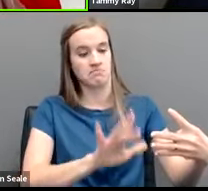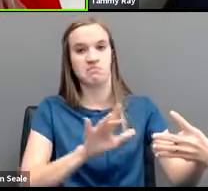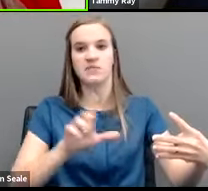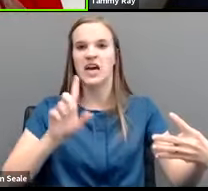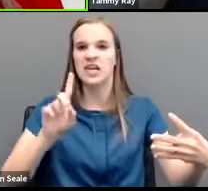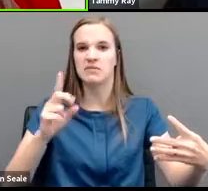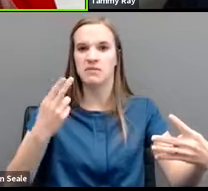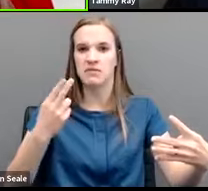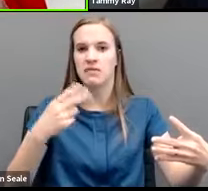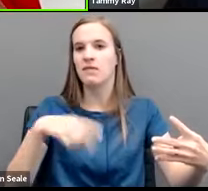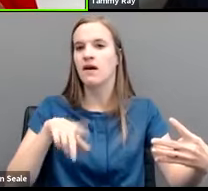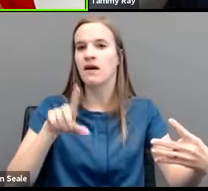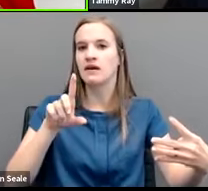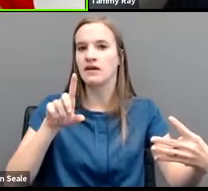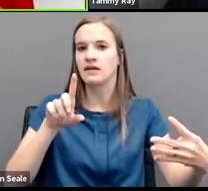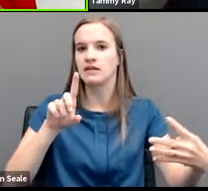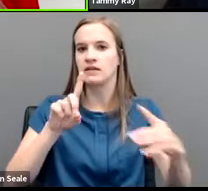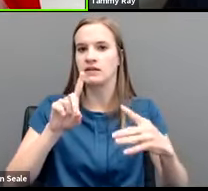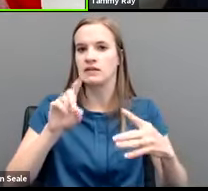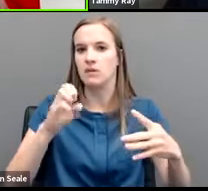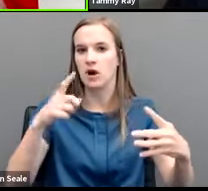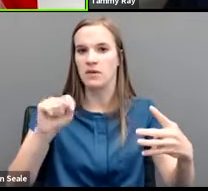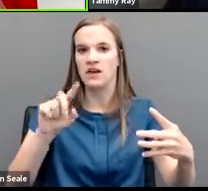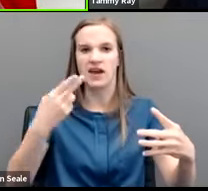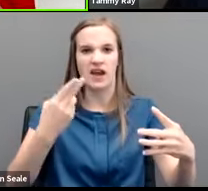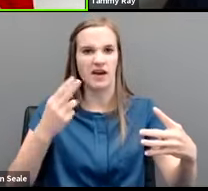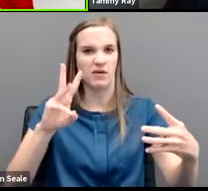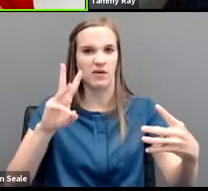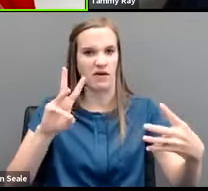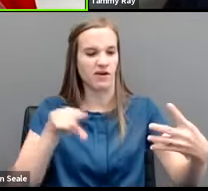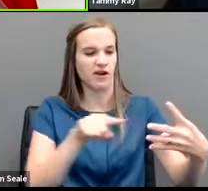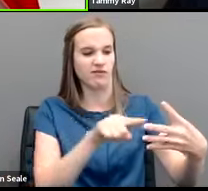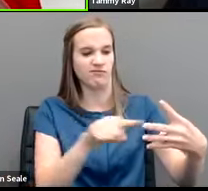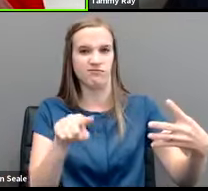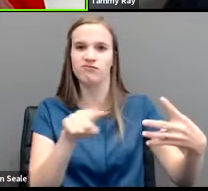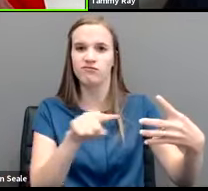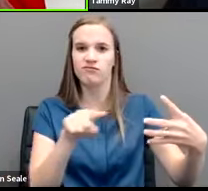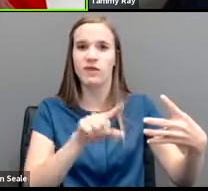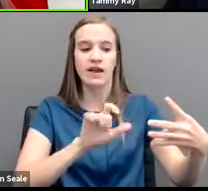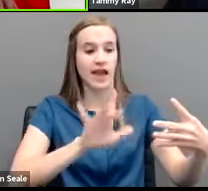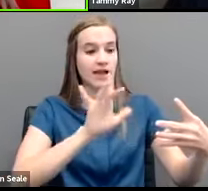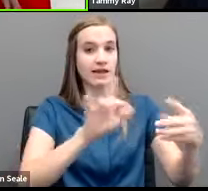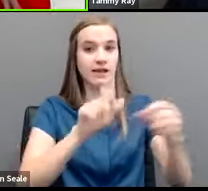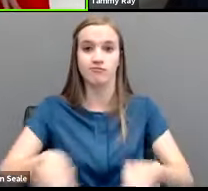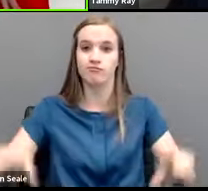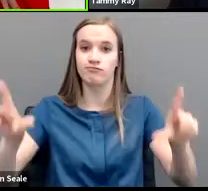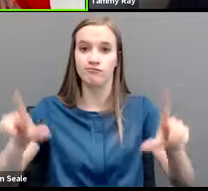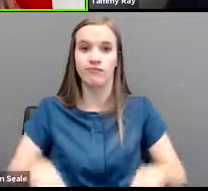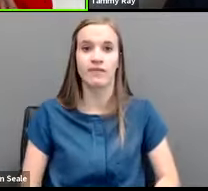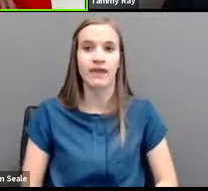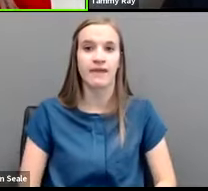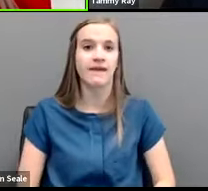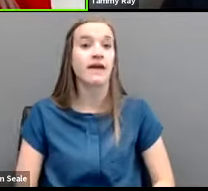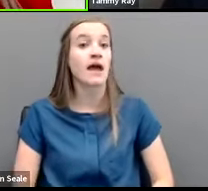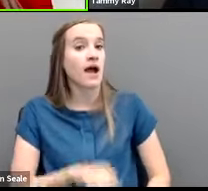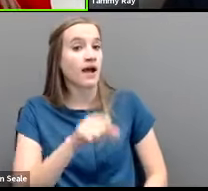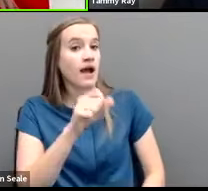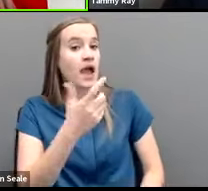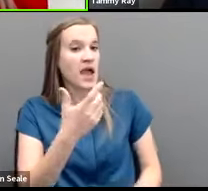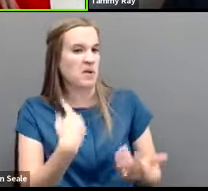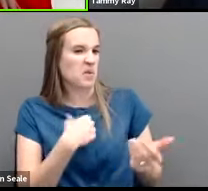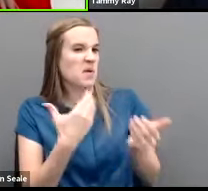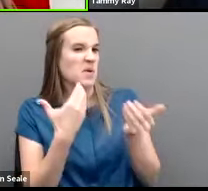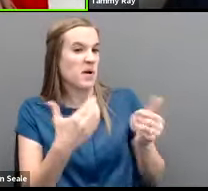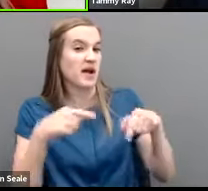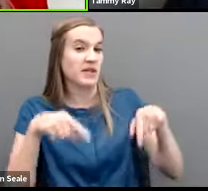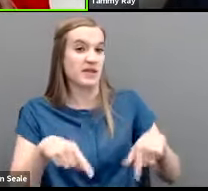guys, we will even do a bonus and save you a Google. So we'll put the link in the comments. But also, if you